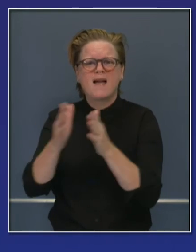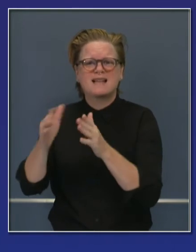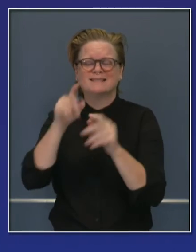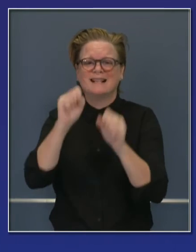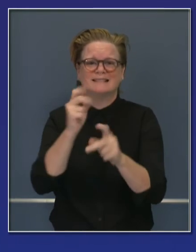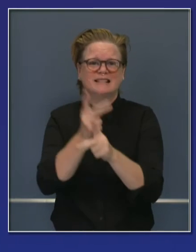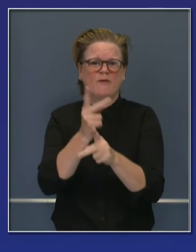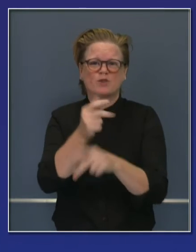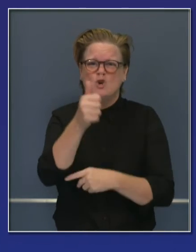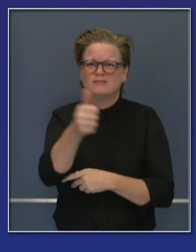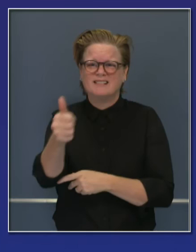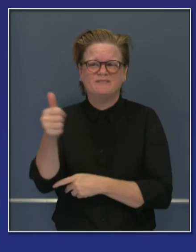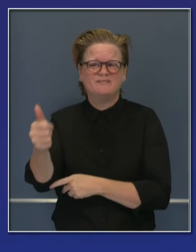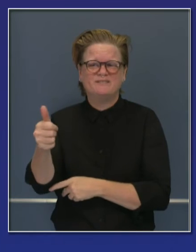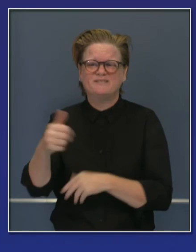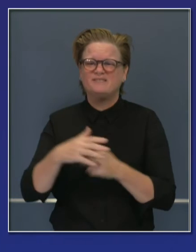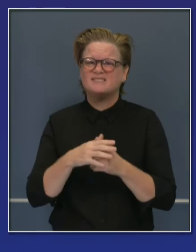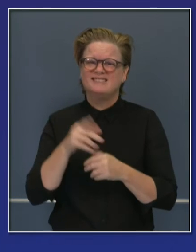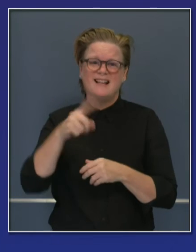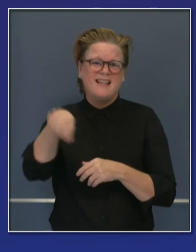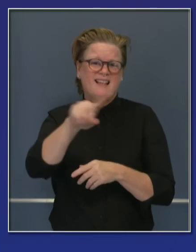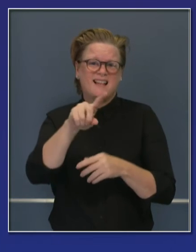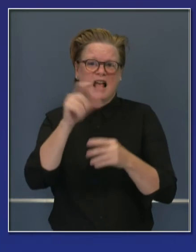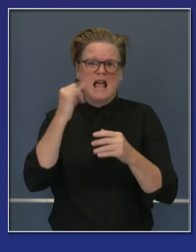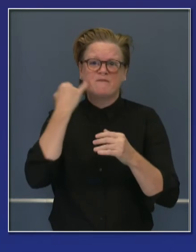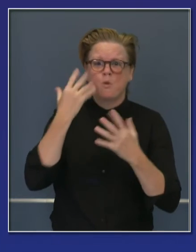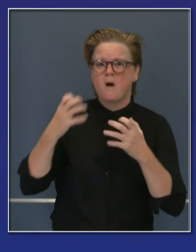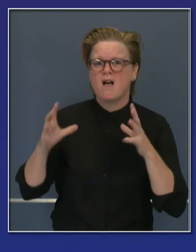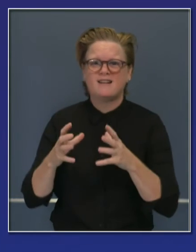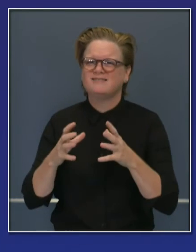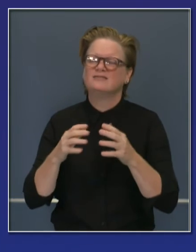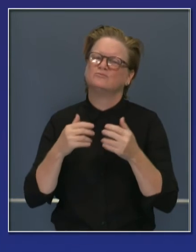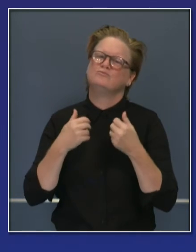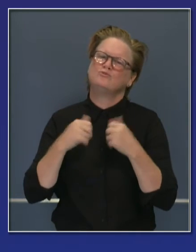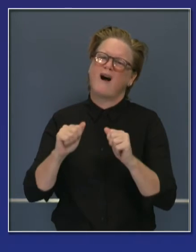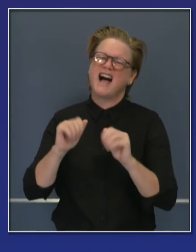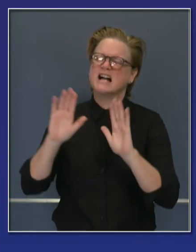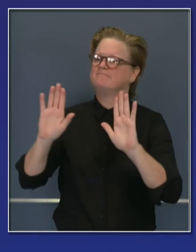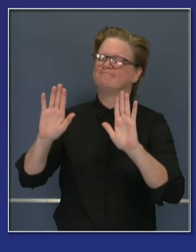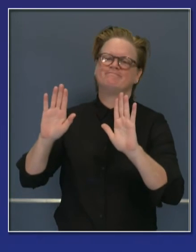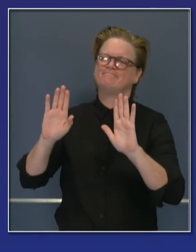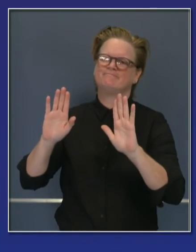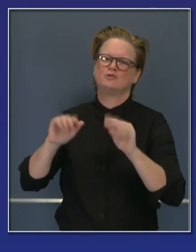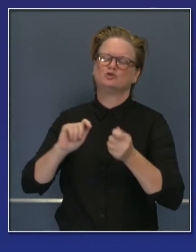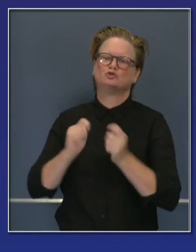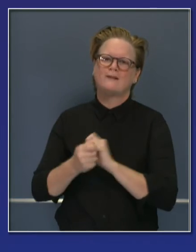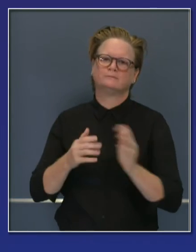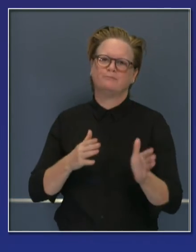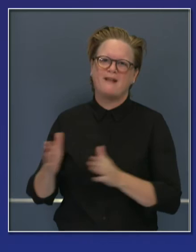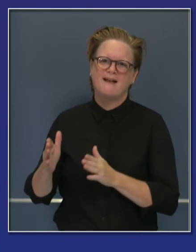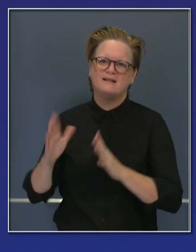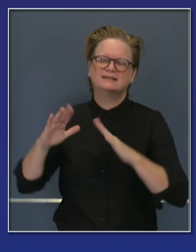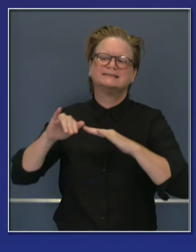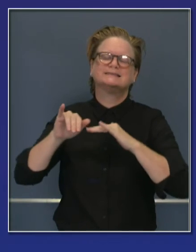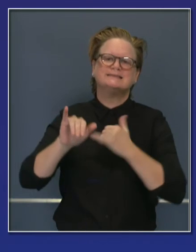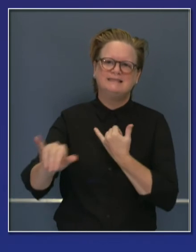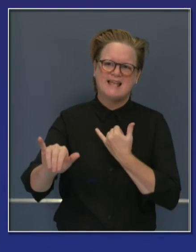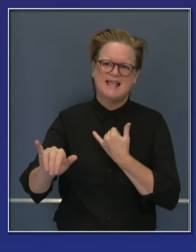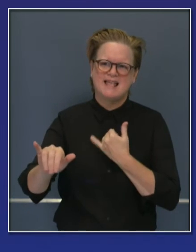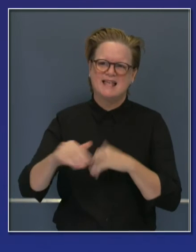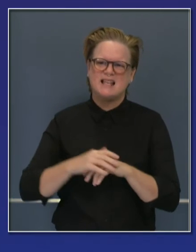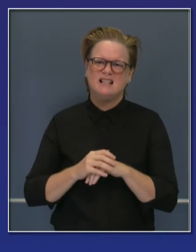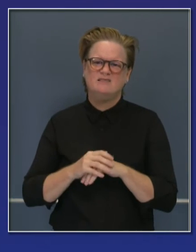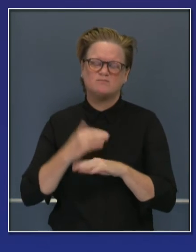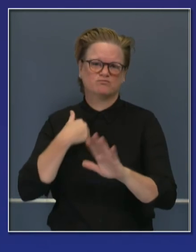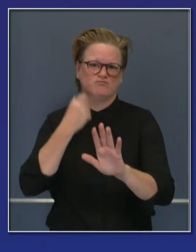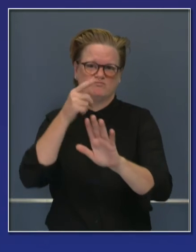to change that plan and maybe do something slightly differently. So we know that this is all part of stopping the spread,